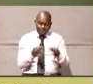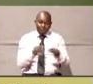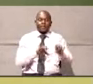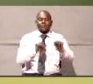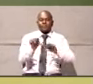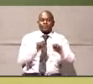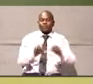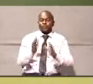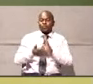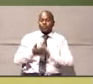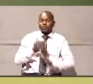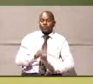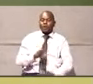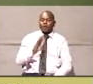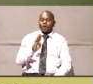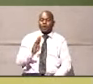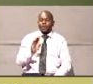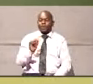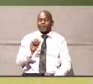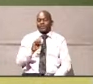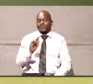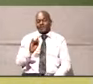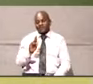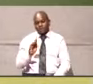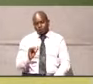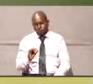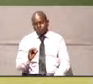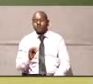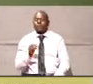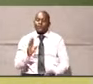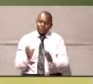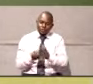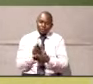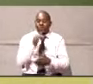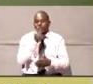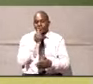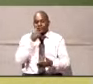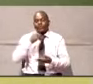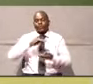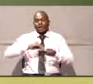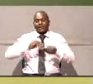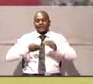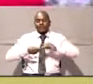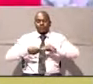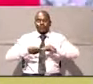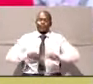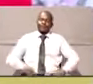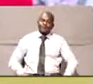Administration Professor William Bazeyo says that the initiative requires private partnership.